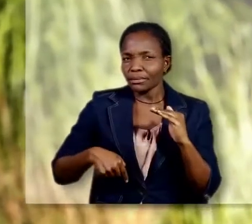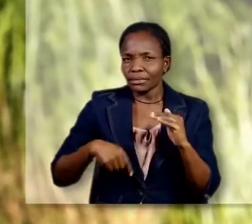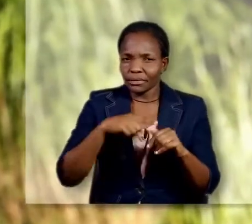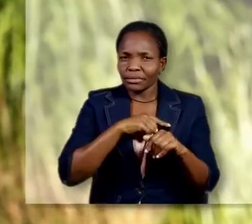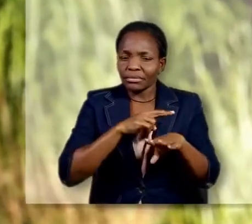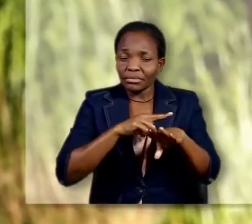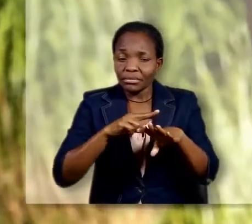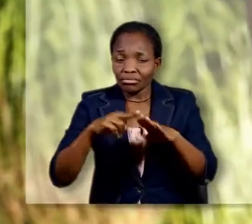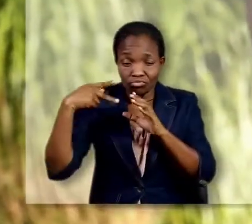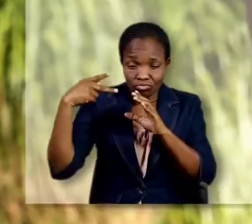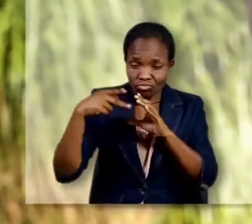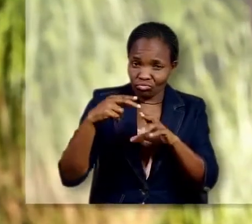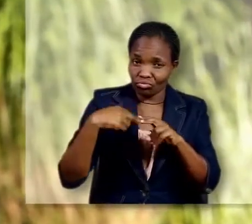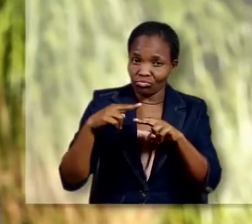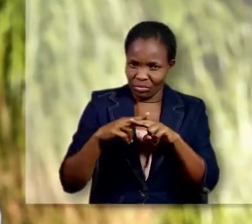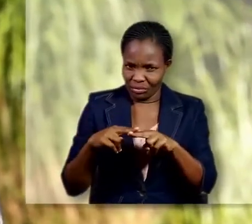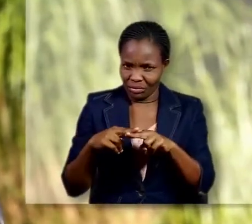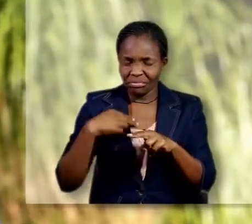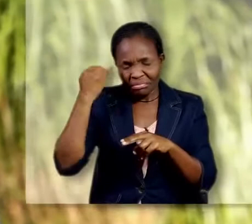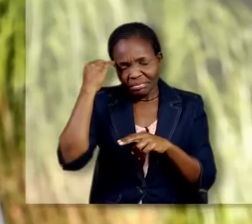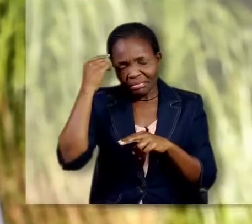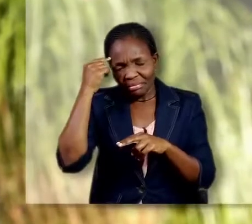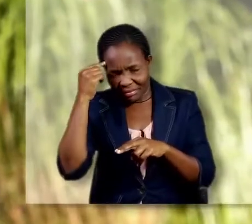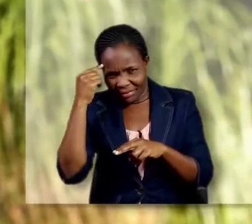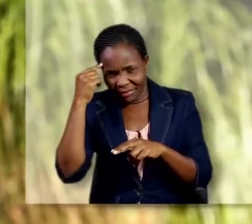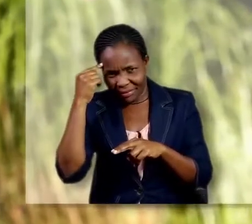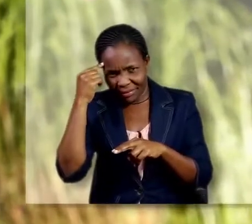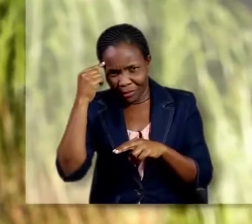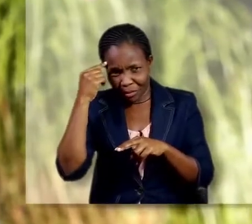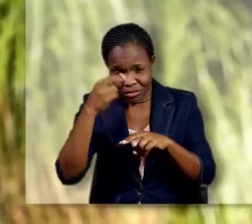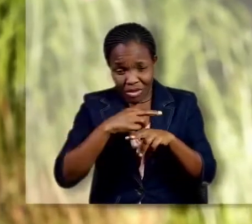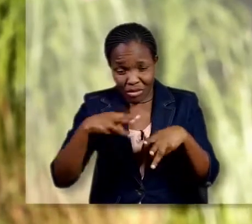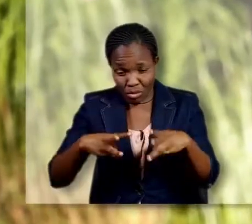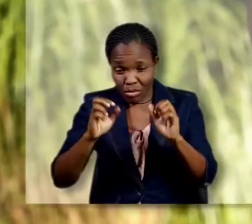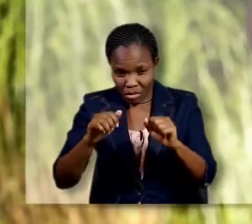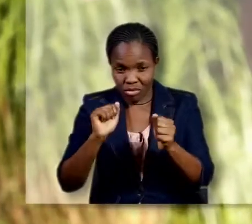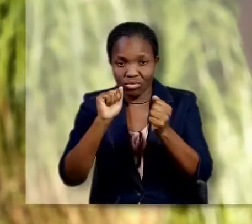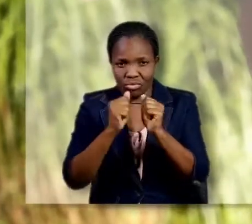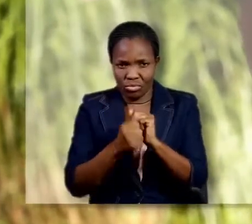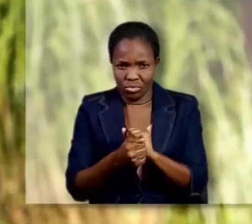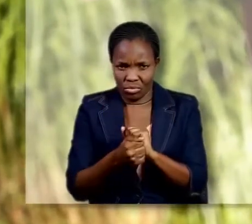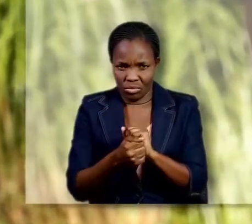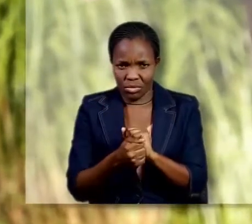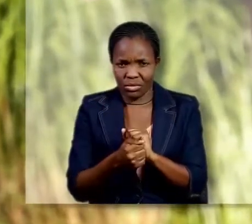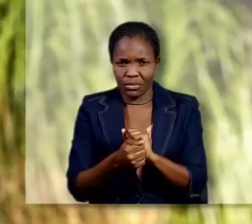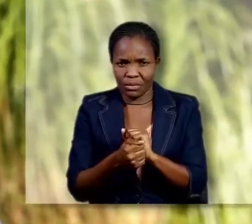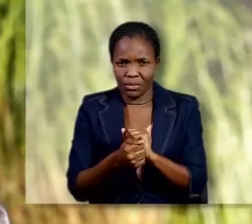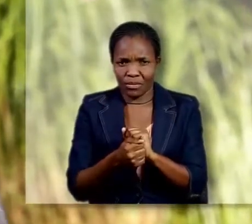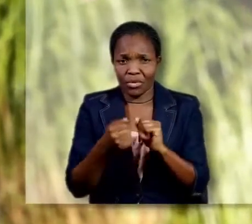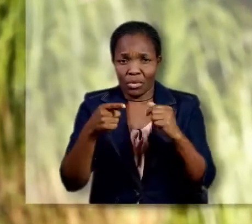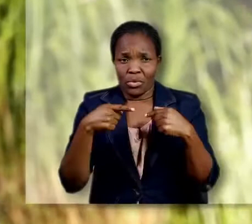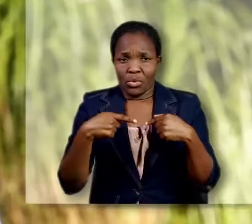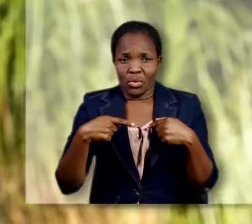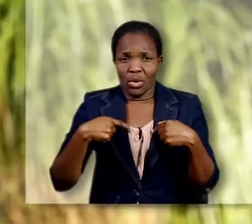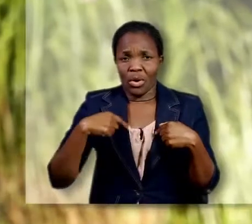using. I think the ideology must be changed. Let's see, even in Africa, we must even try to come up